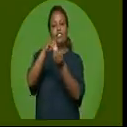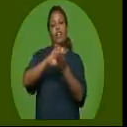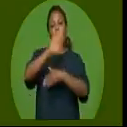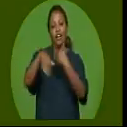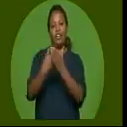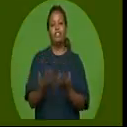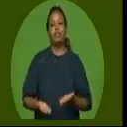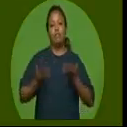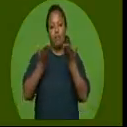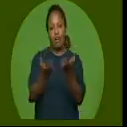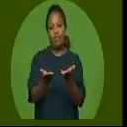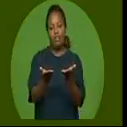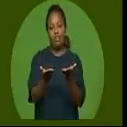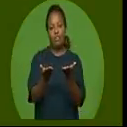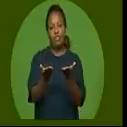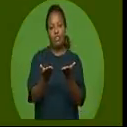increase aggregate supply.